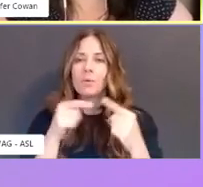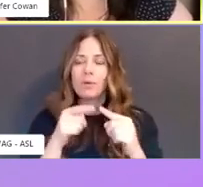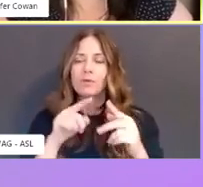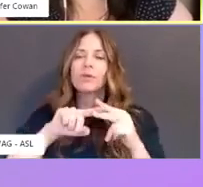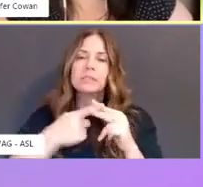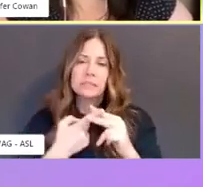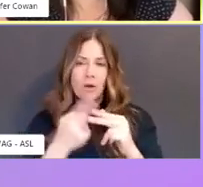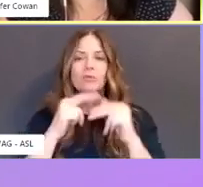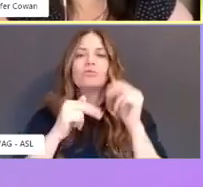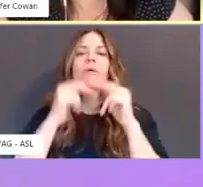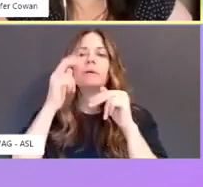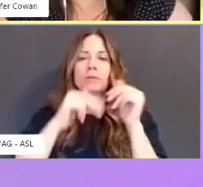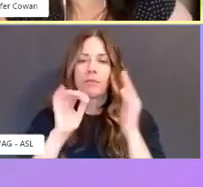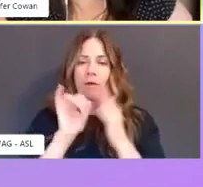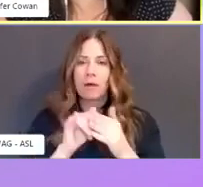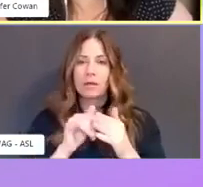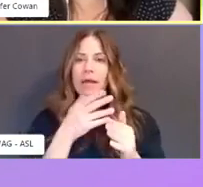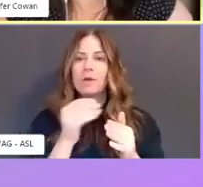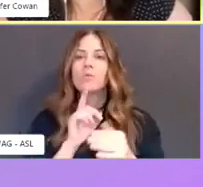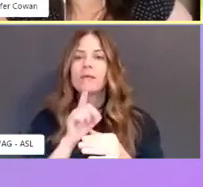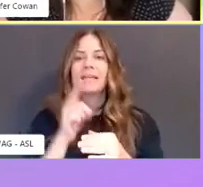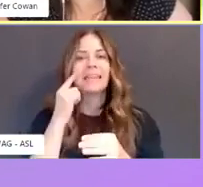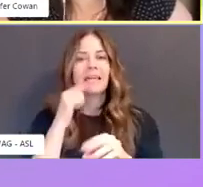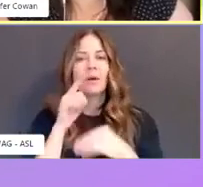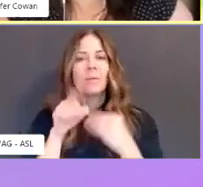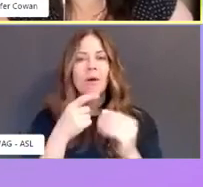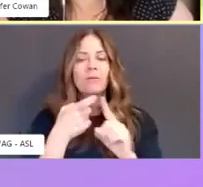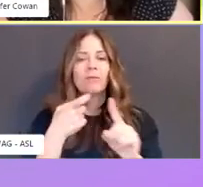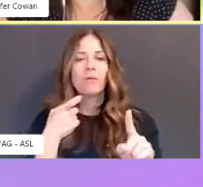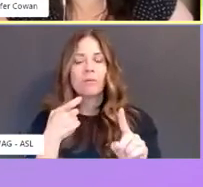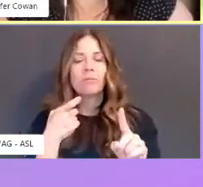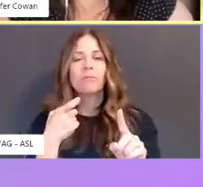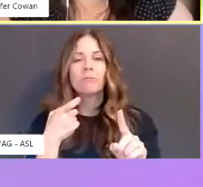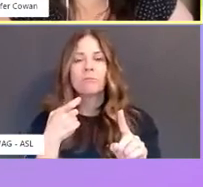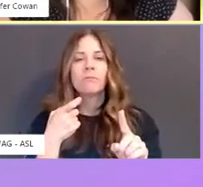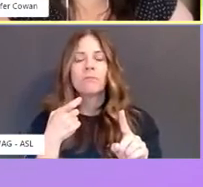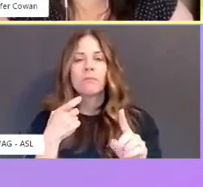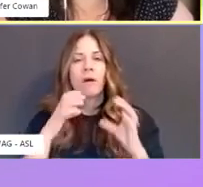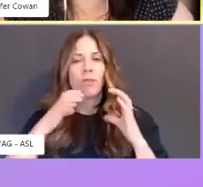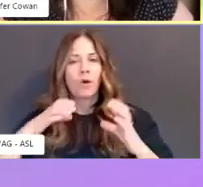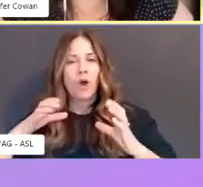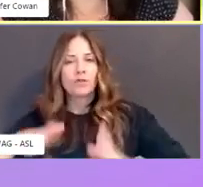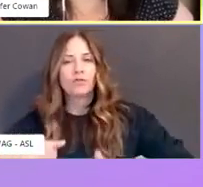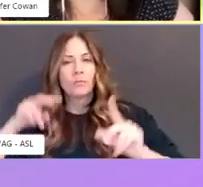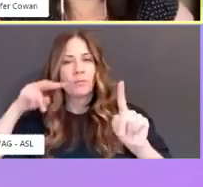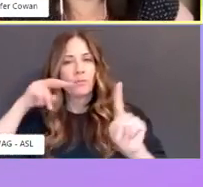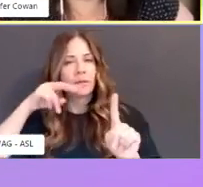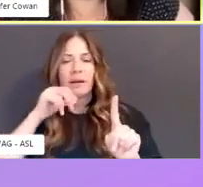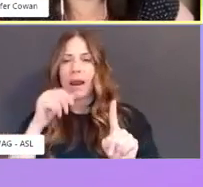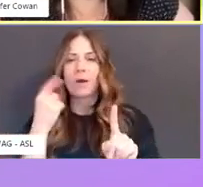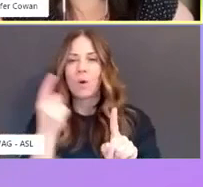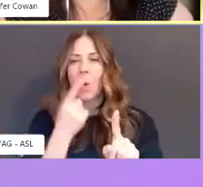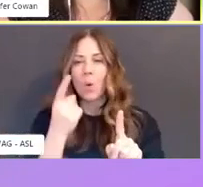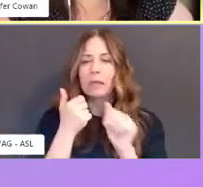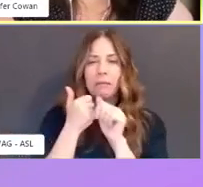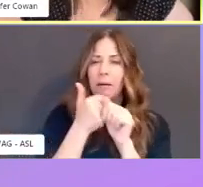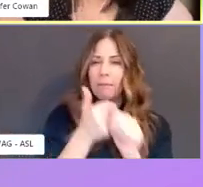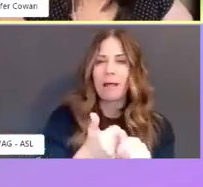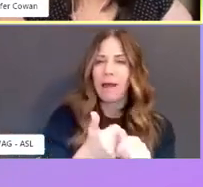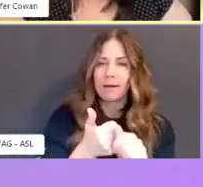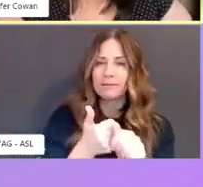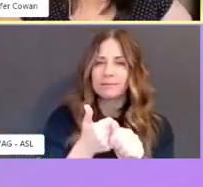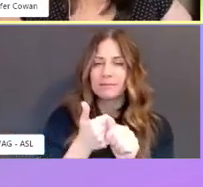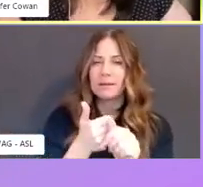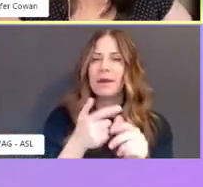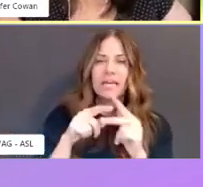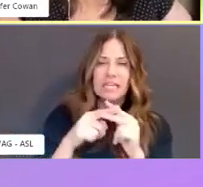to build on that, and really think about it from the customer perspective and not just a compliance-driven initiative.